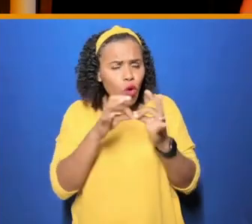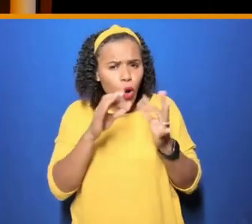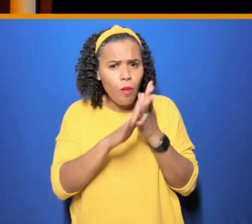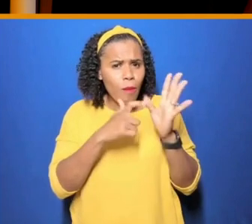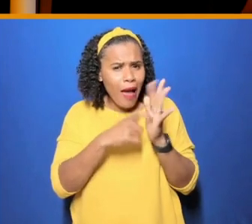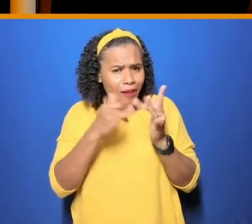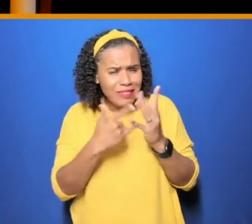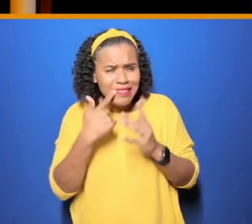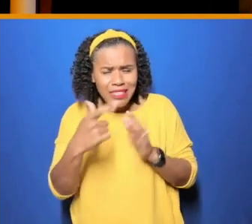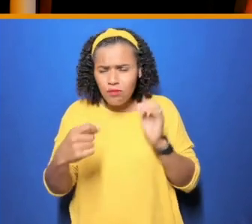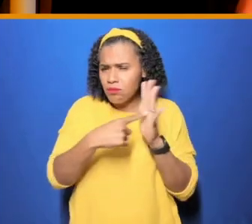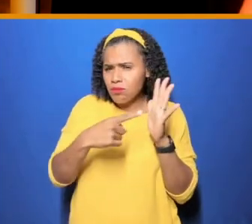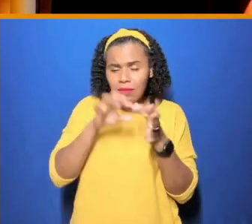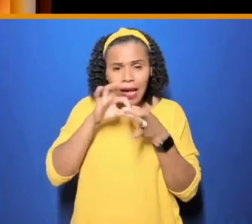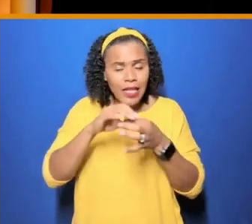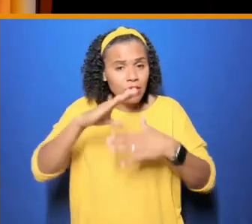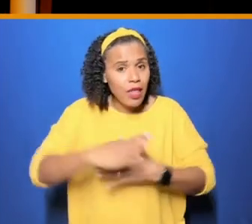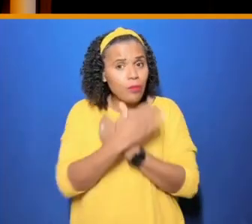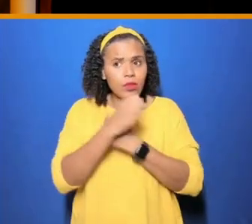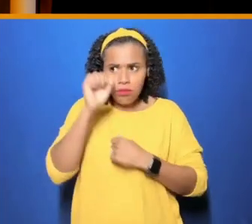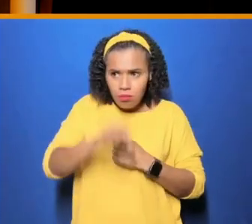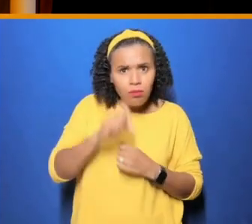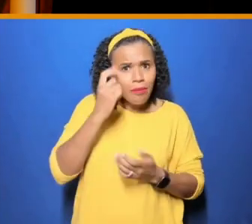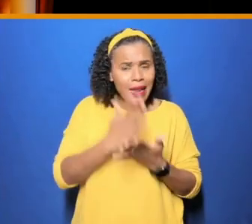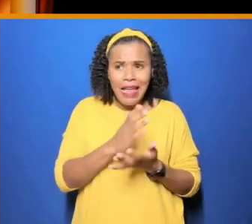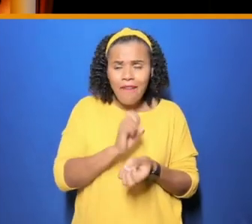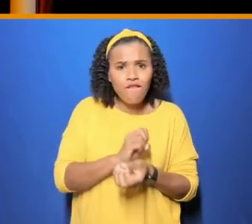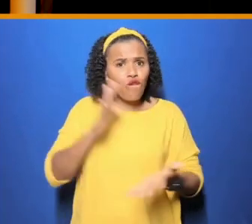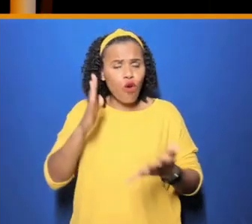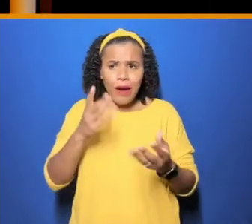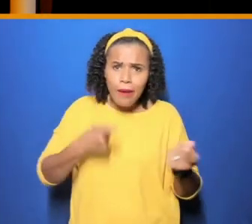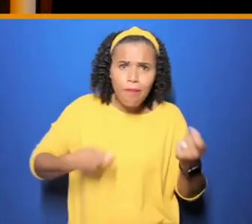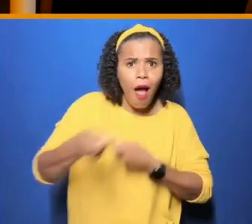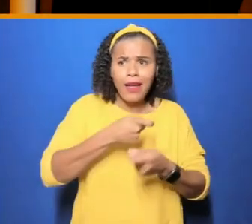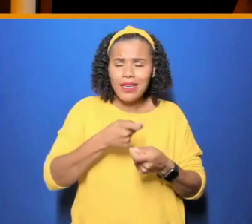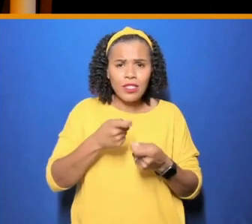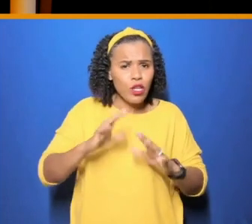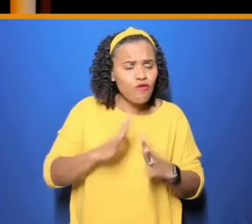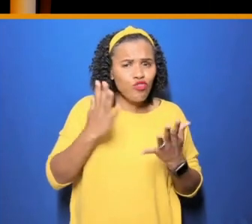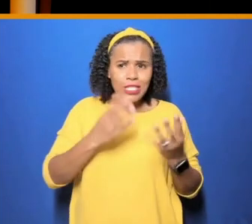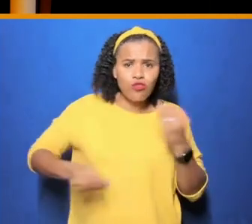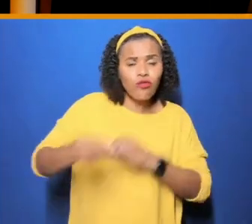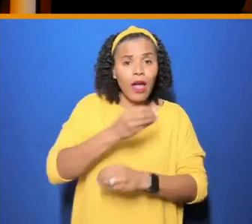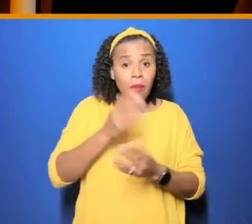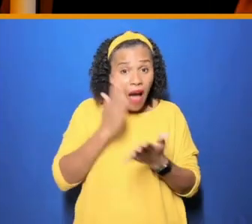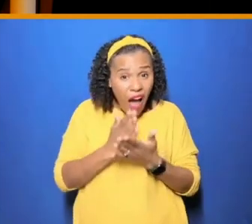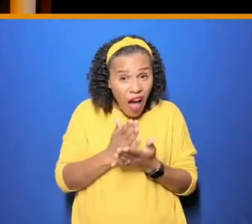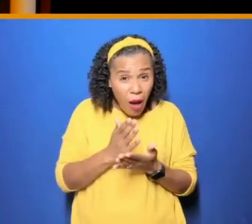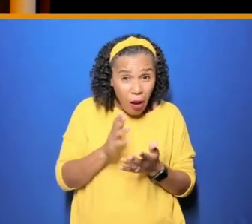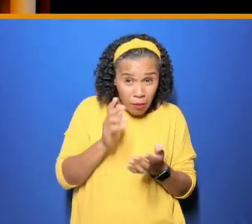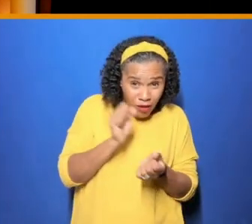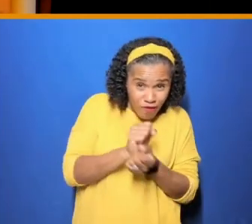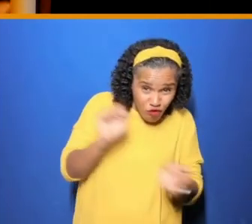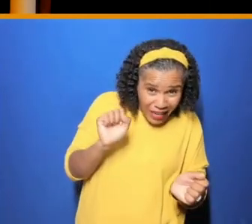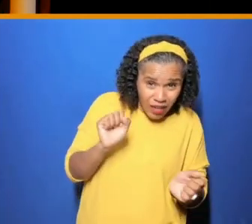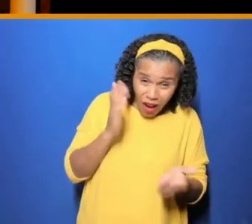Liberal Democrats. You see, we do believe in free markets, we do believe in free trade, but no markets are truly free and no trade is truly